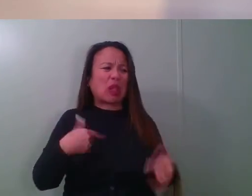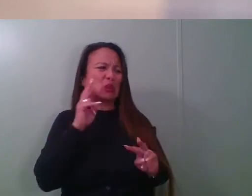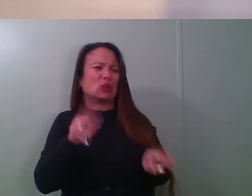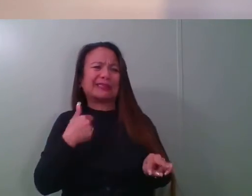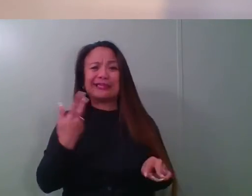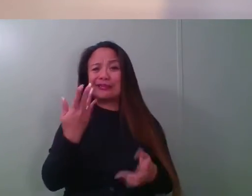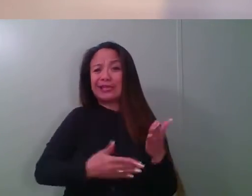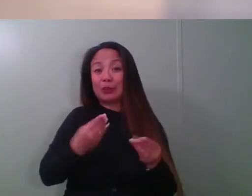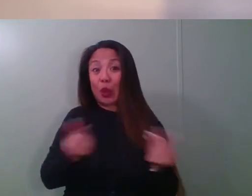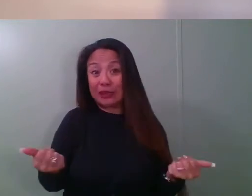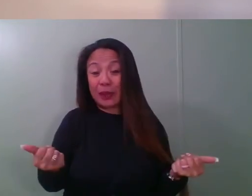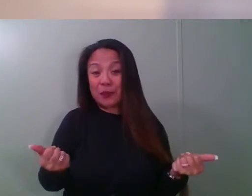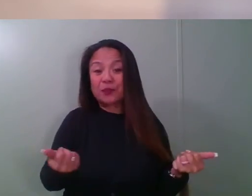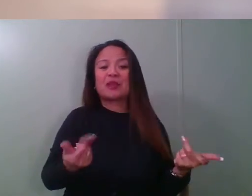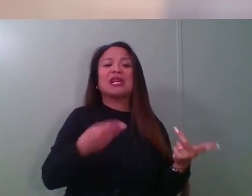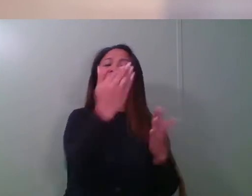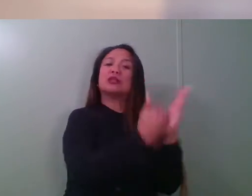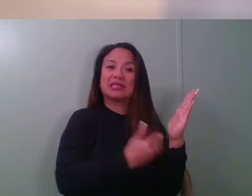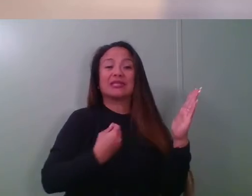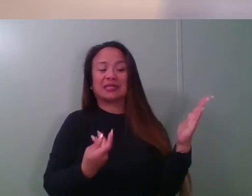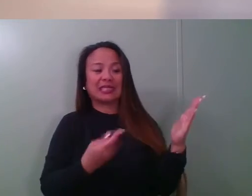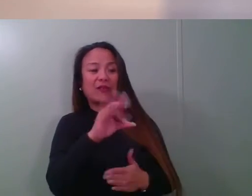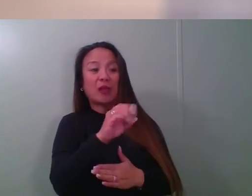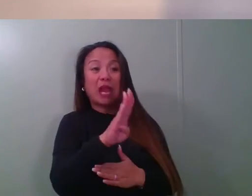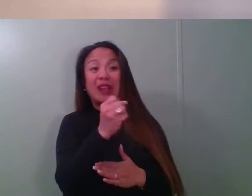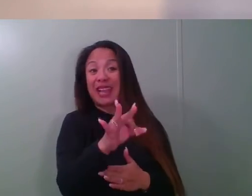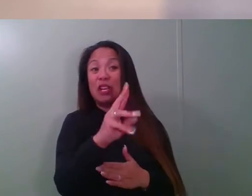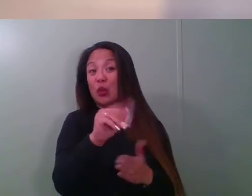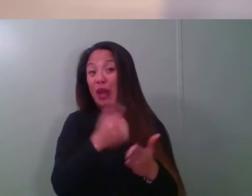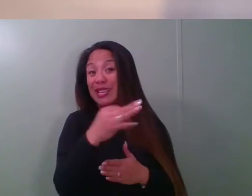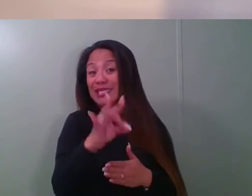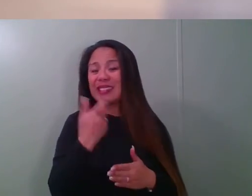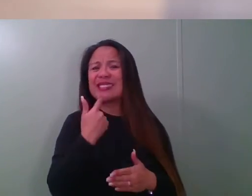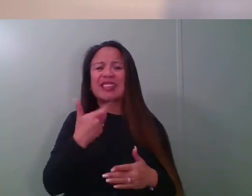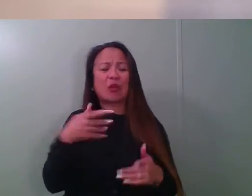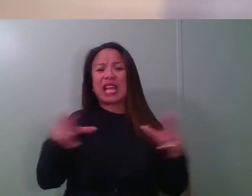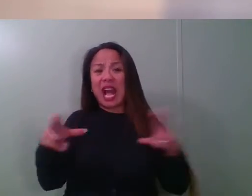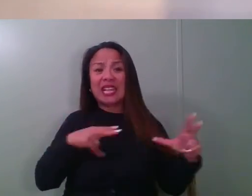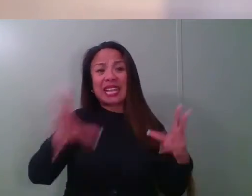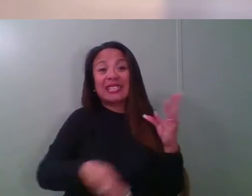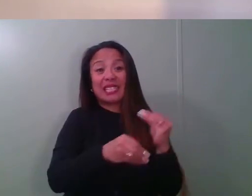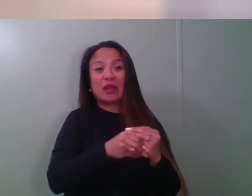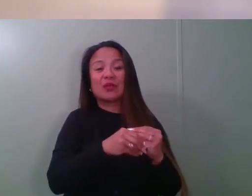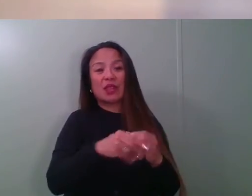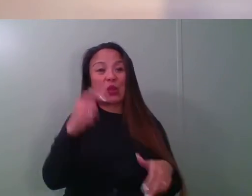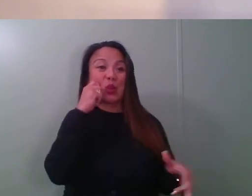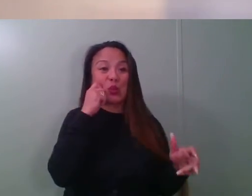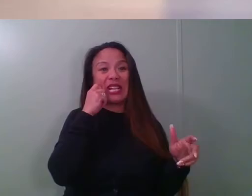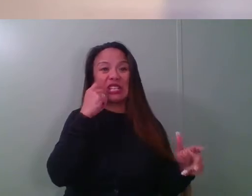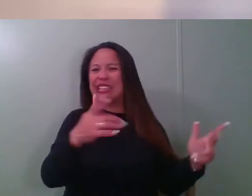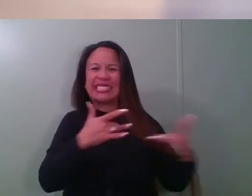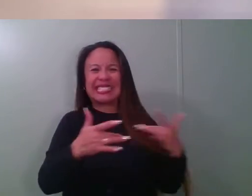examine it before discussing some solutions. DW News on February 29, 2019 describes how Hollywood contributes